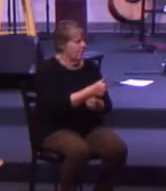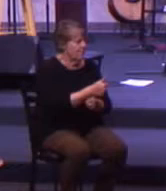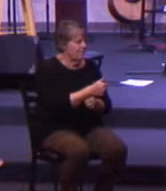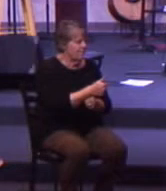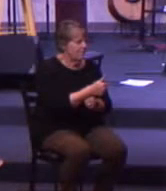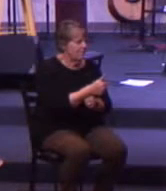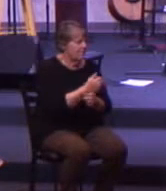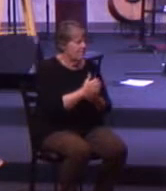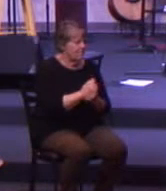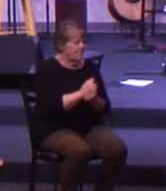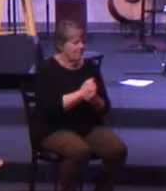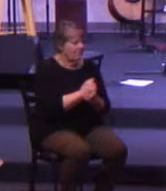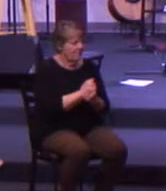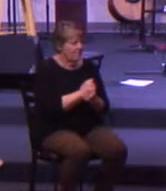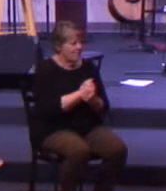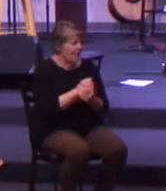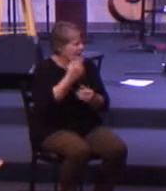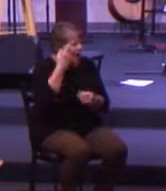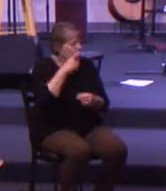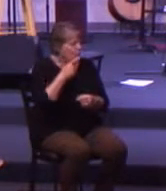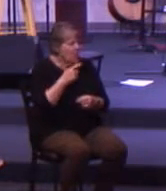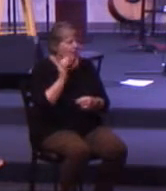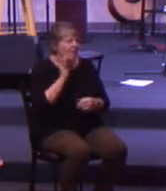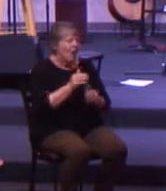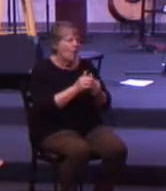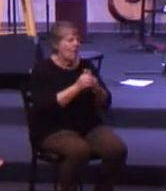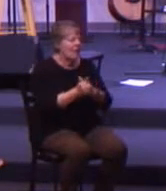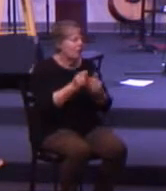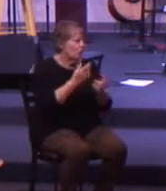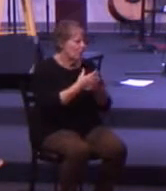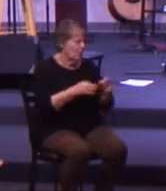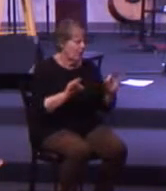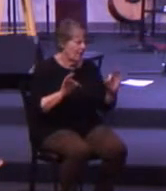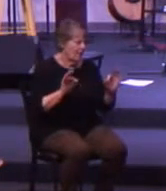freedom. So,